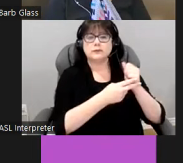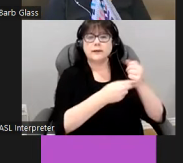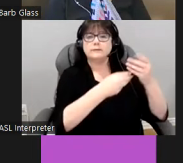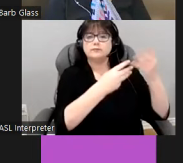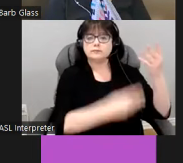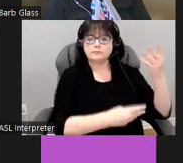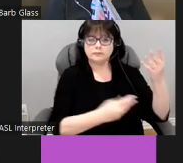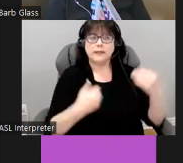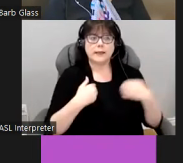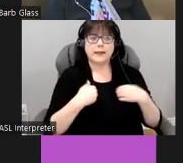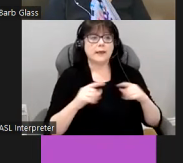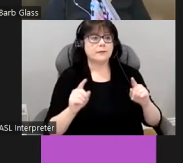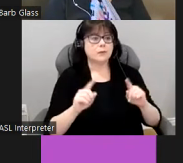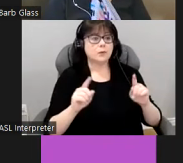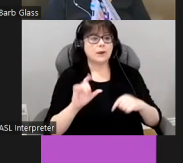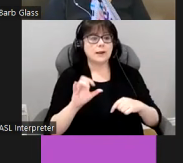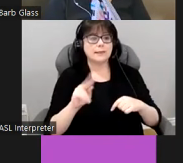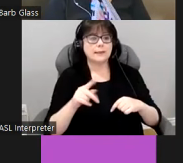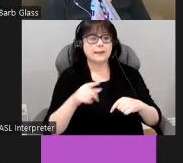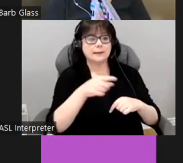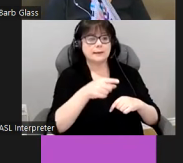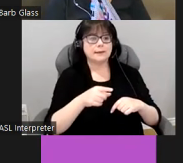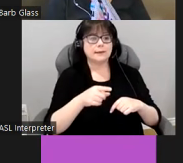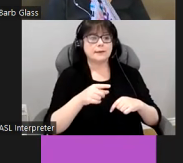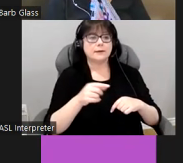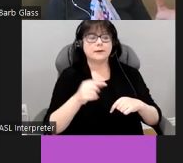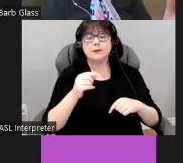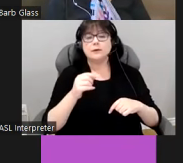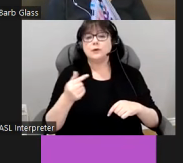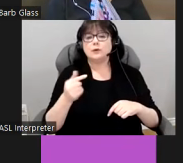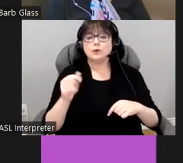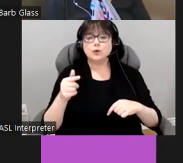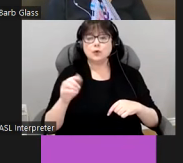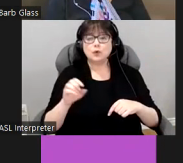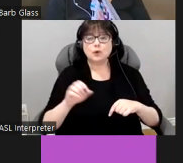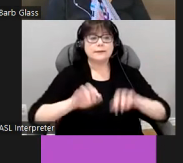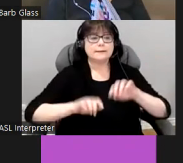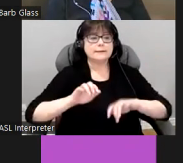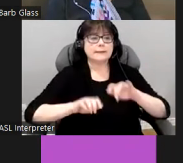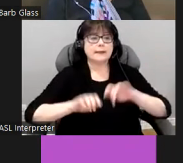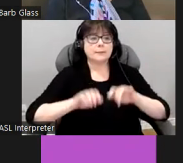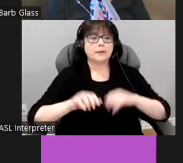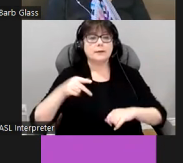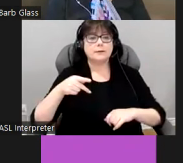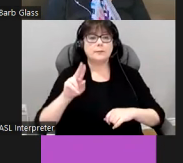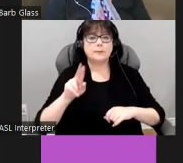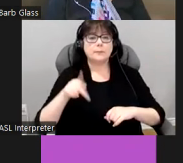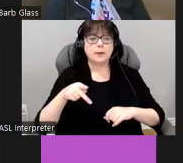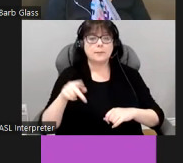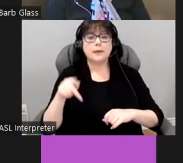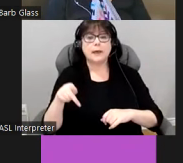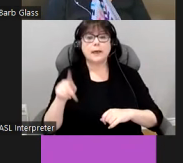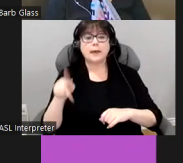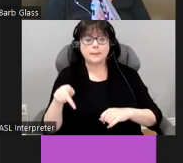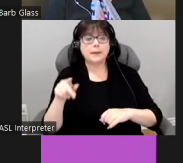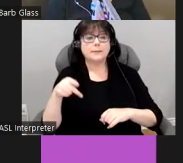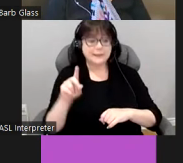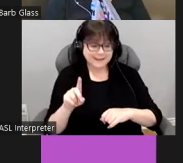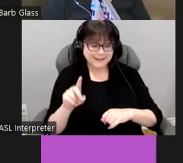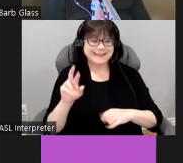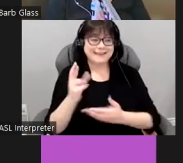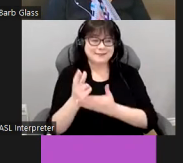at this link. If you just type into Google Pop-Up PD resources, the link will come up. And if you have any other ideas for new